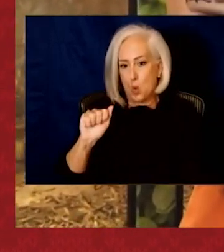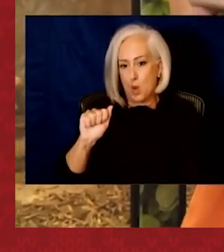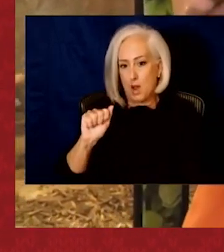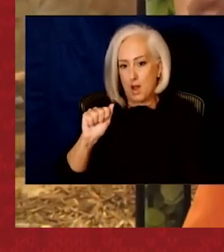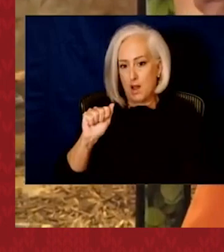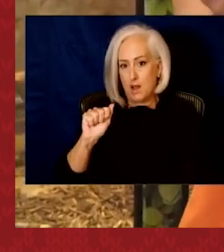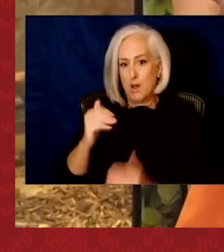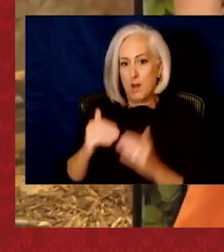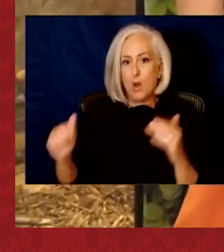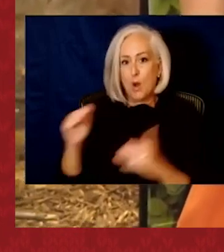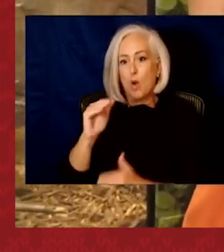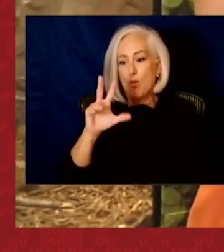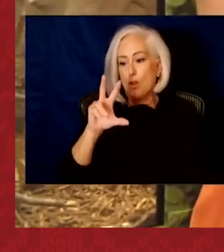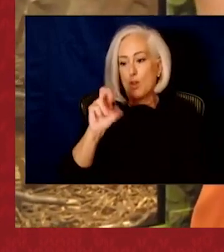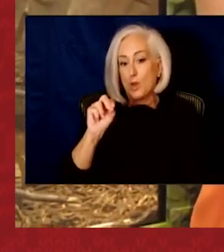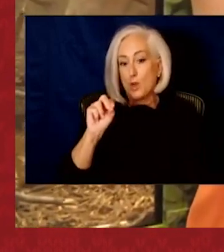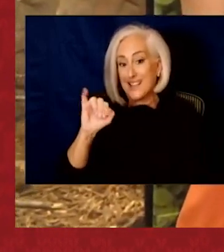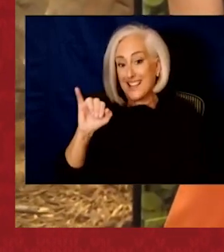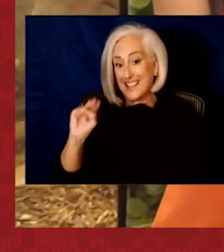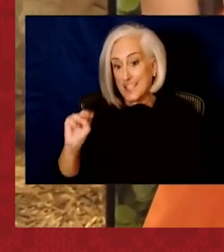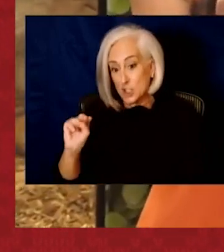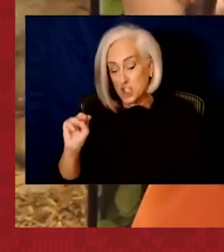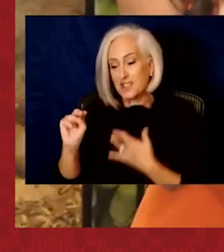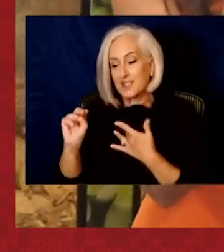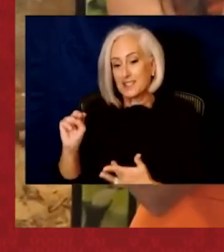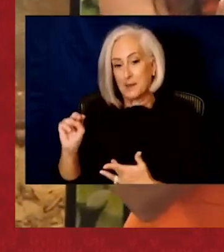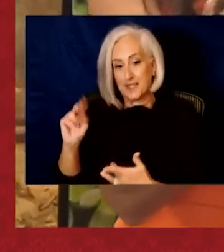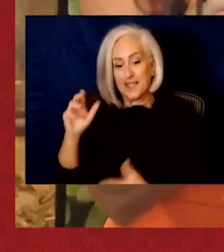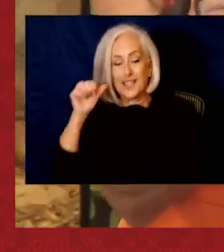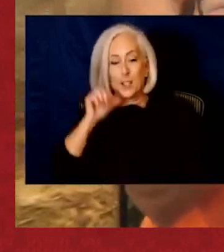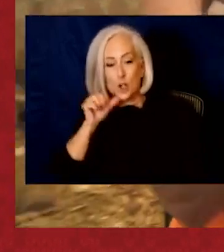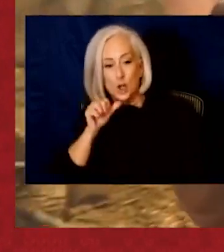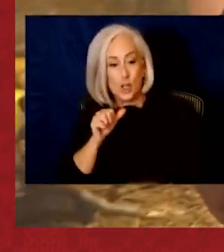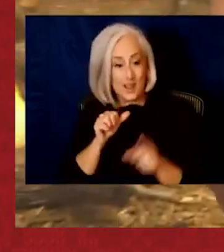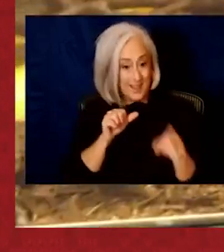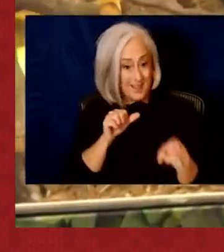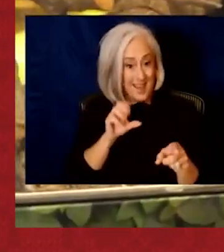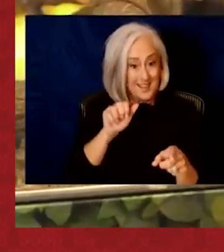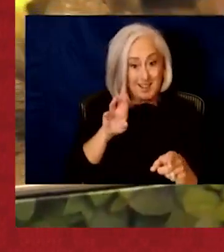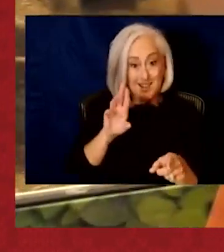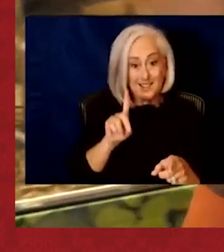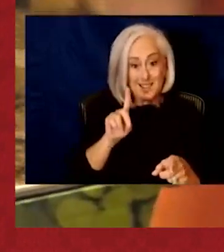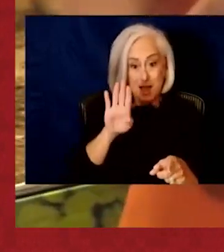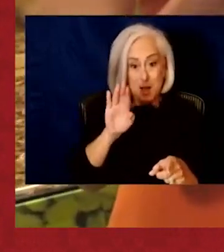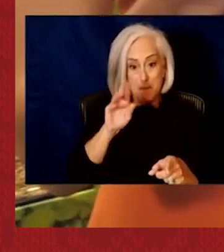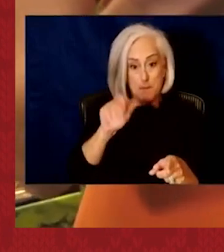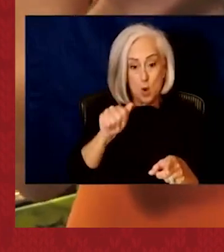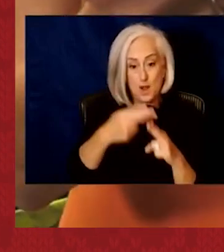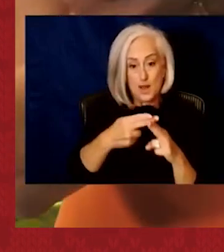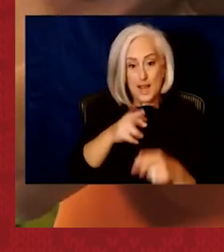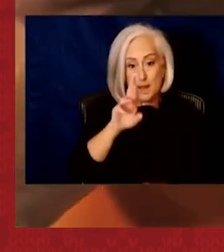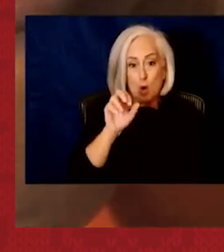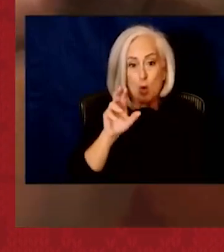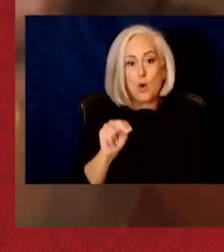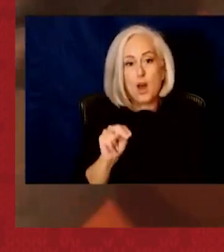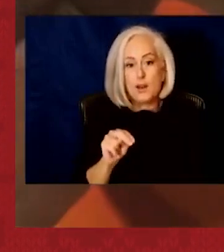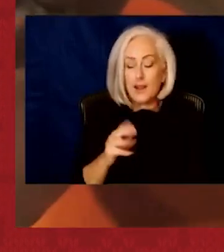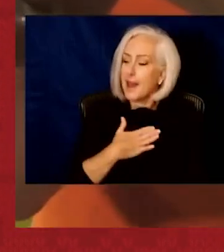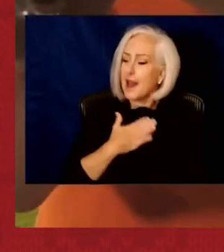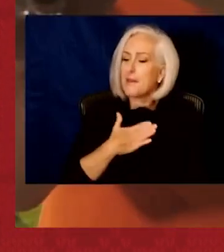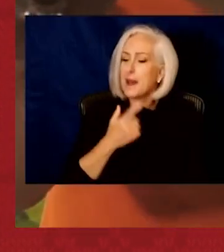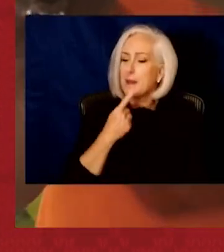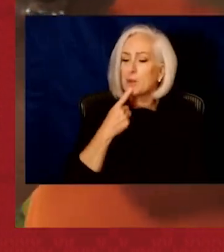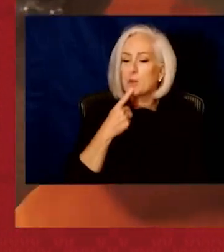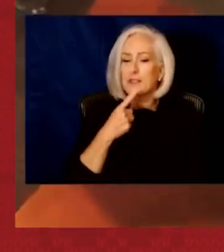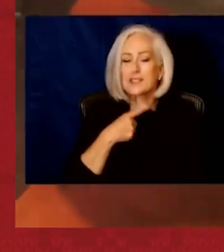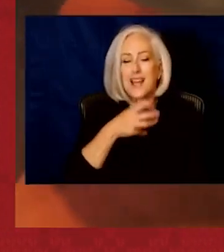female. So this is a sand boa, though. It is. Named Ron. Now, I'm glad you brought up the females because we have this. This reminded me of the